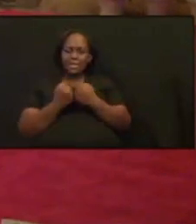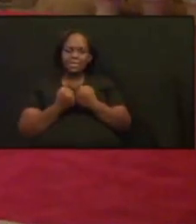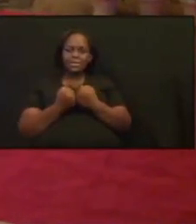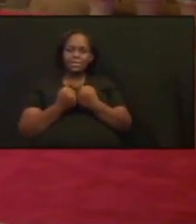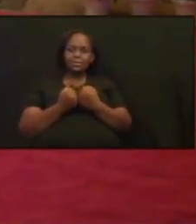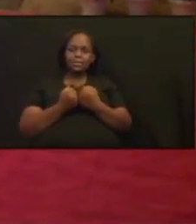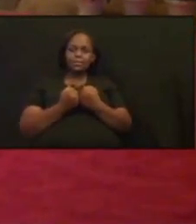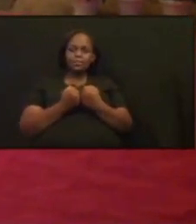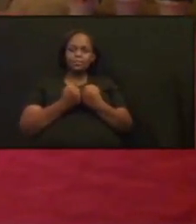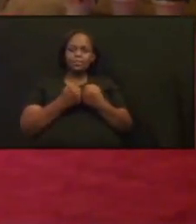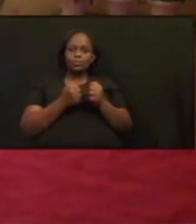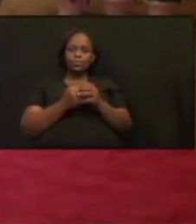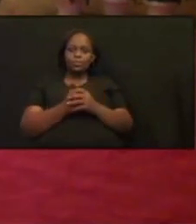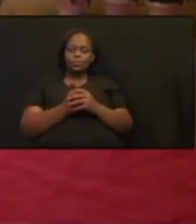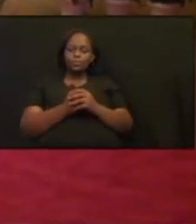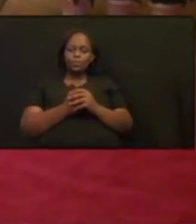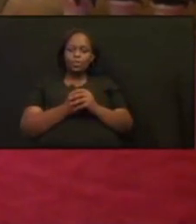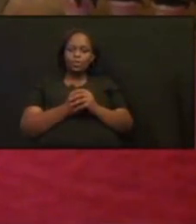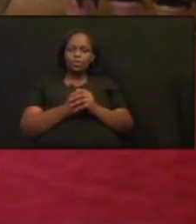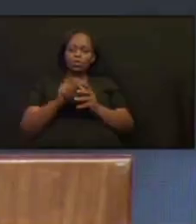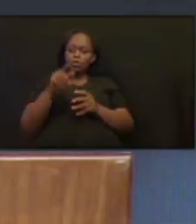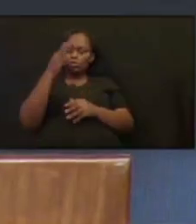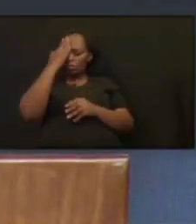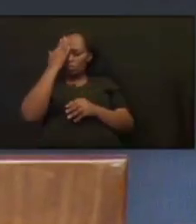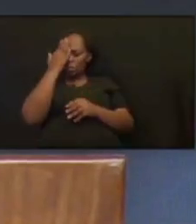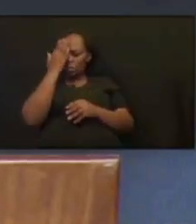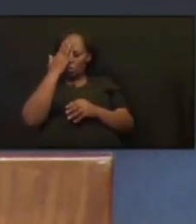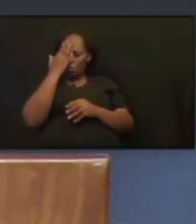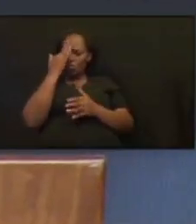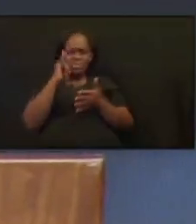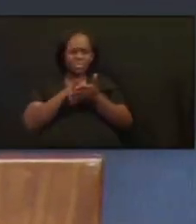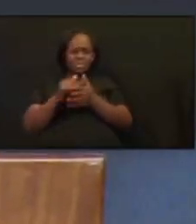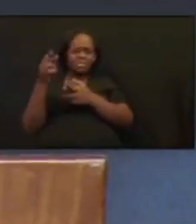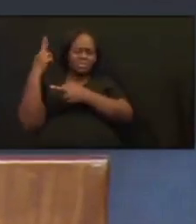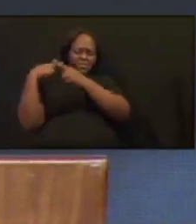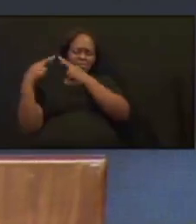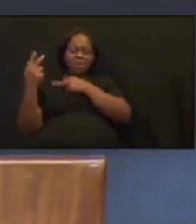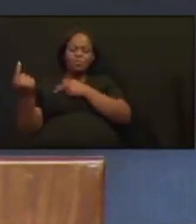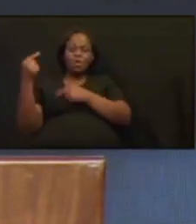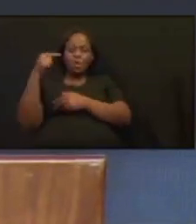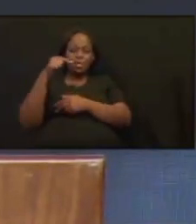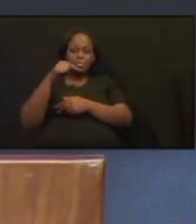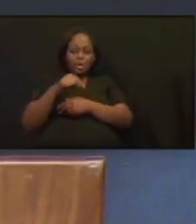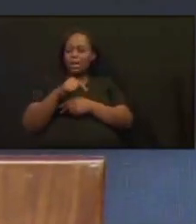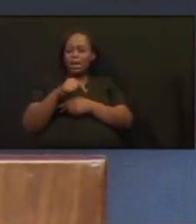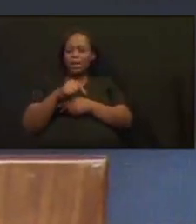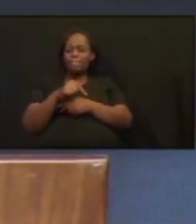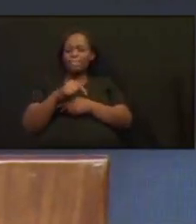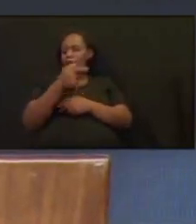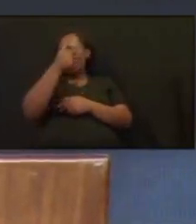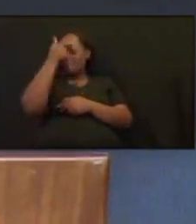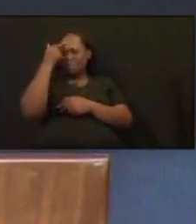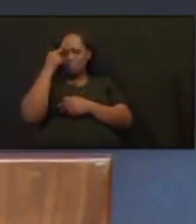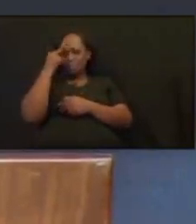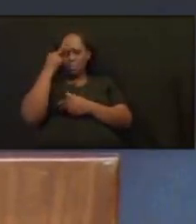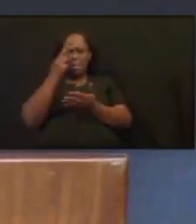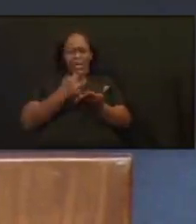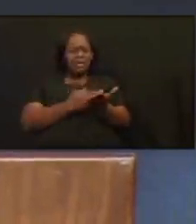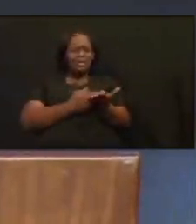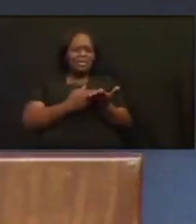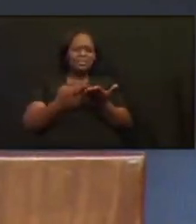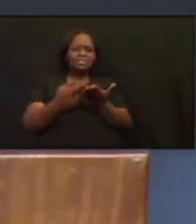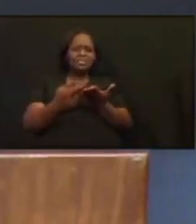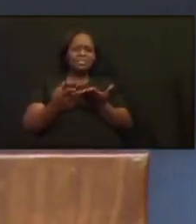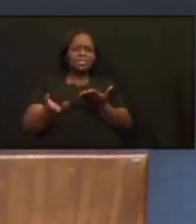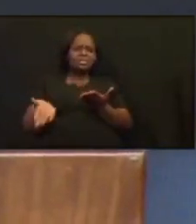serve the Spirit acceptably. You know a revival has come because there will always be a restoration of righteousness and the patterns of